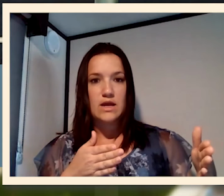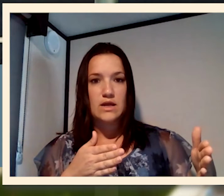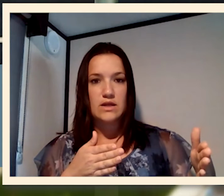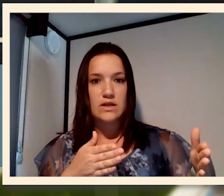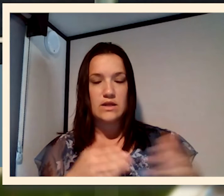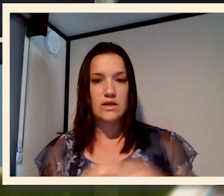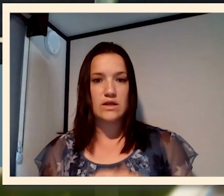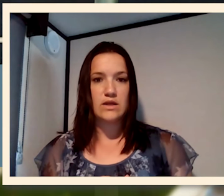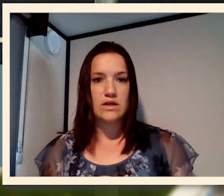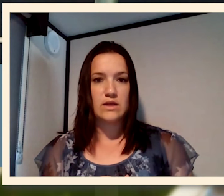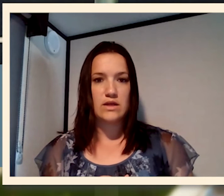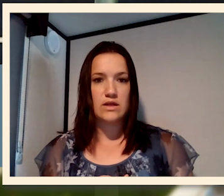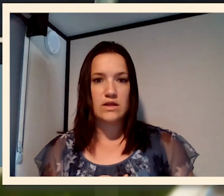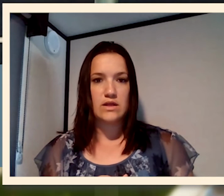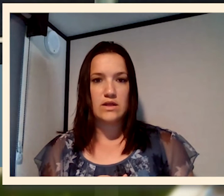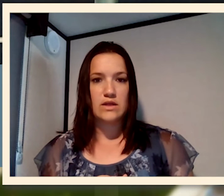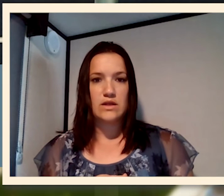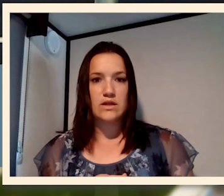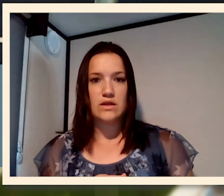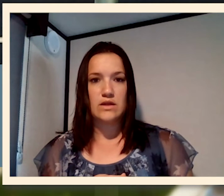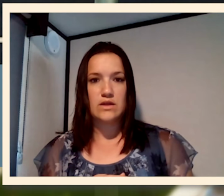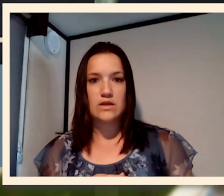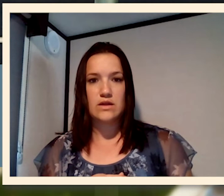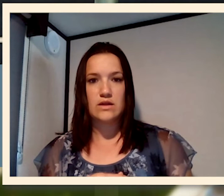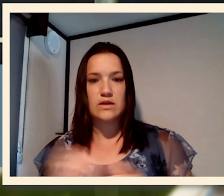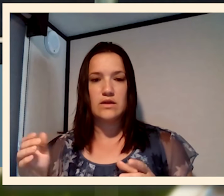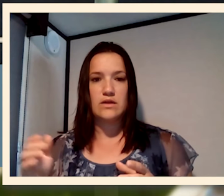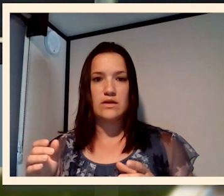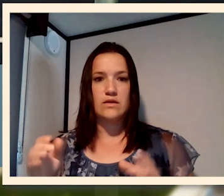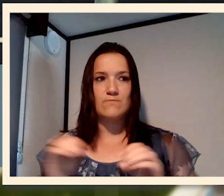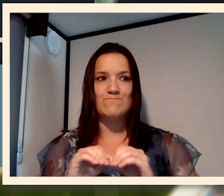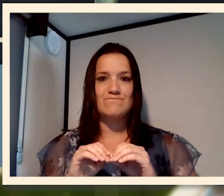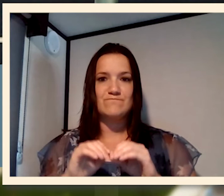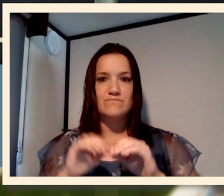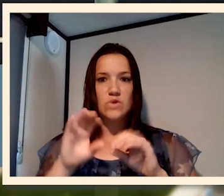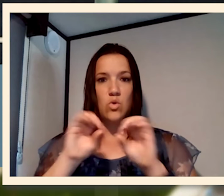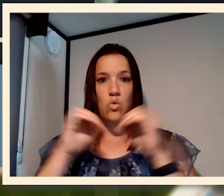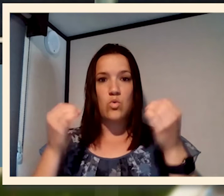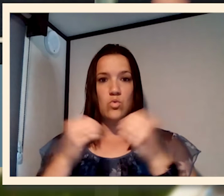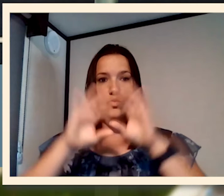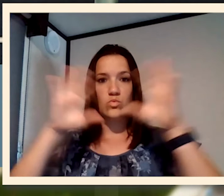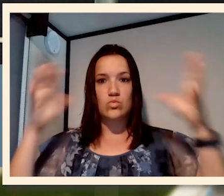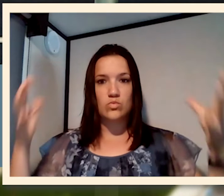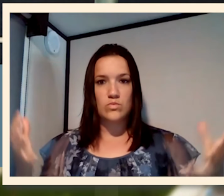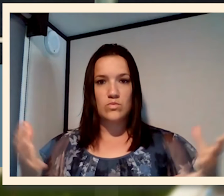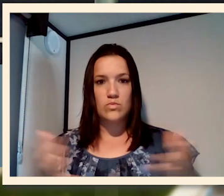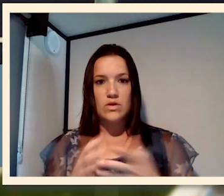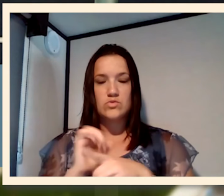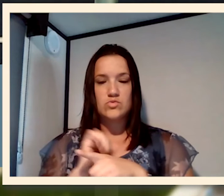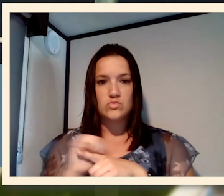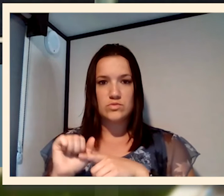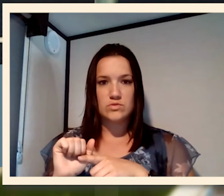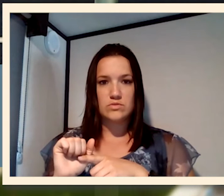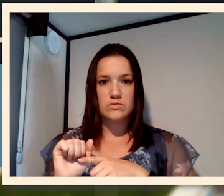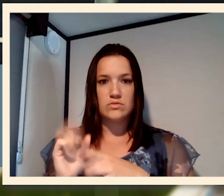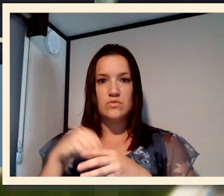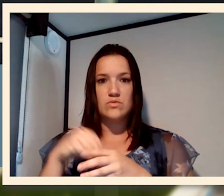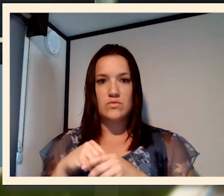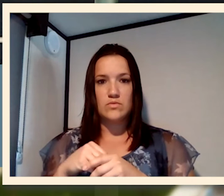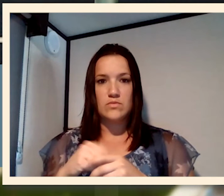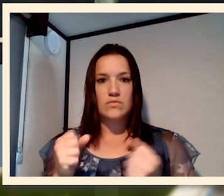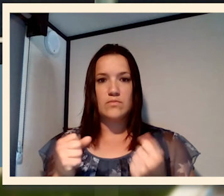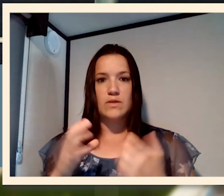and so we are planning for this fall to actually do an organization-wide